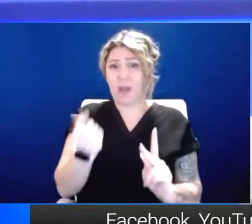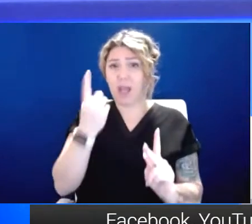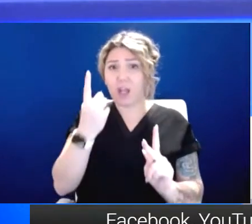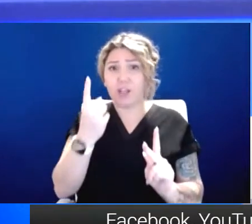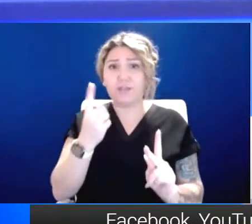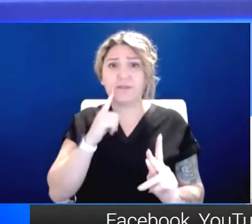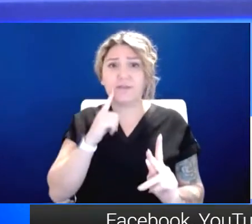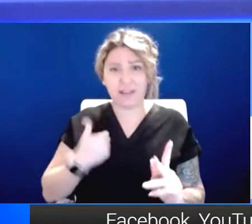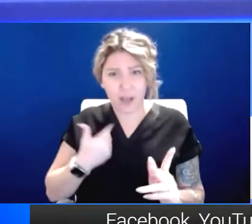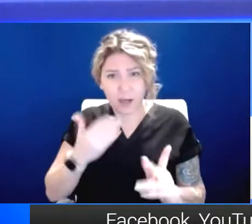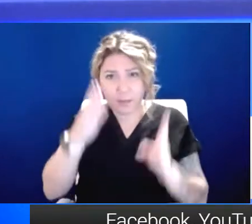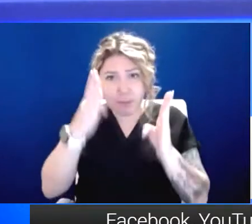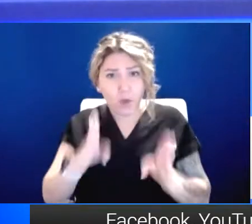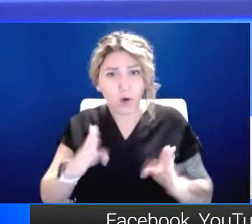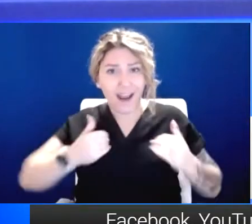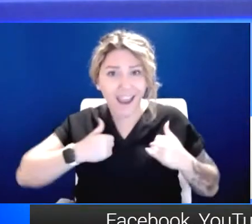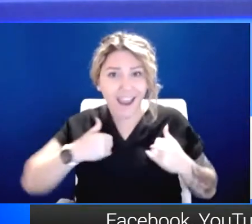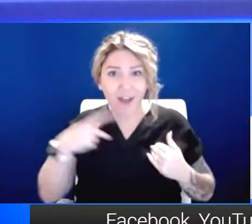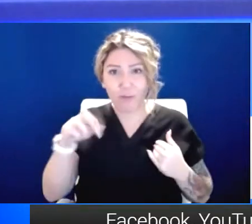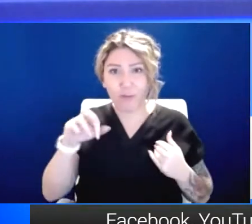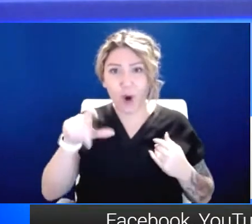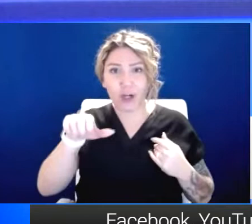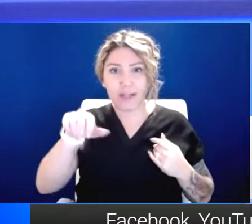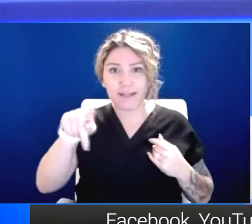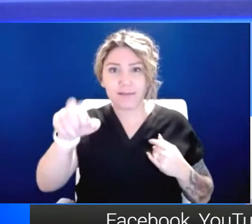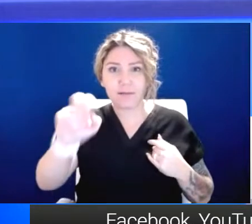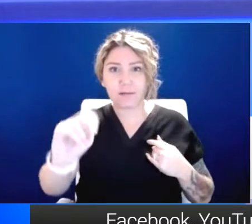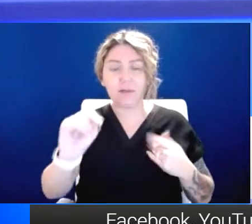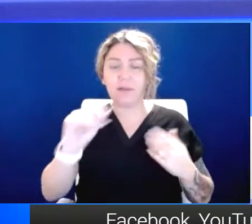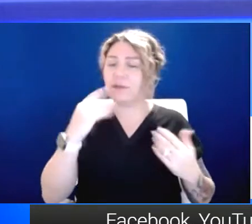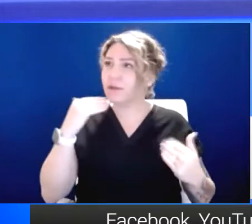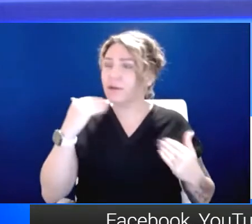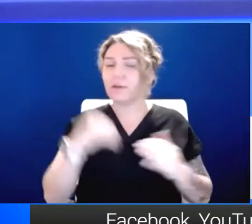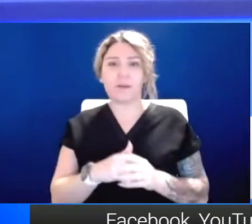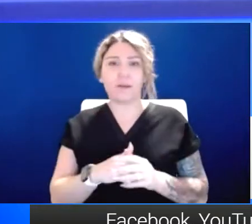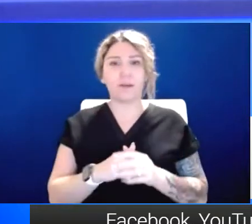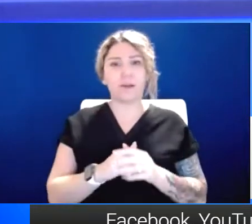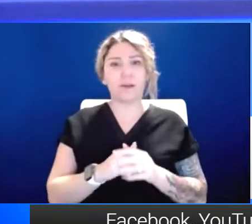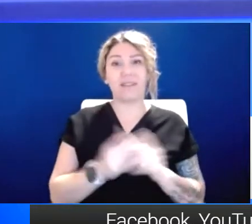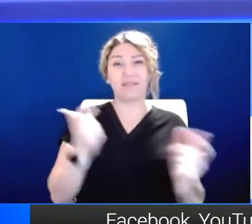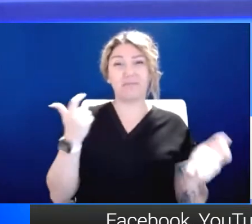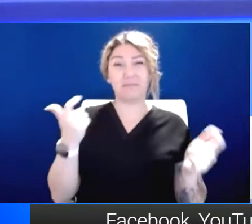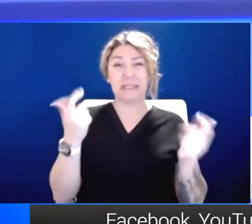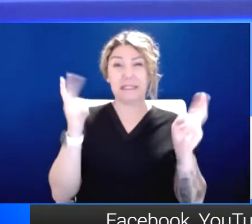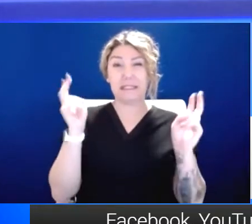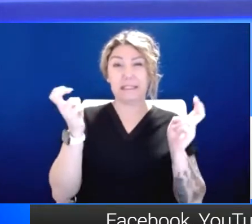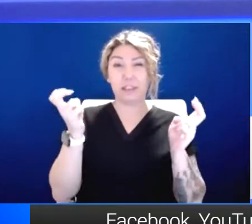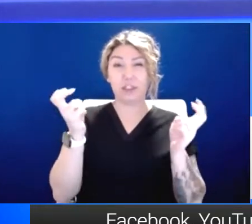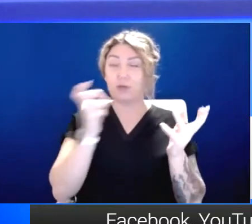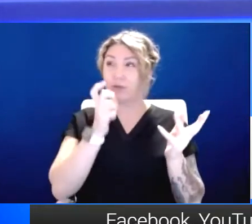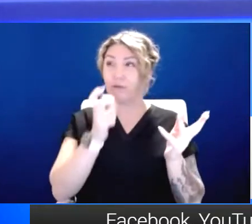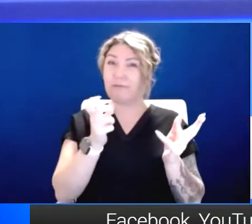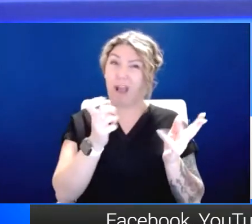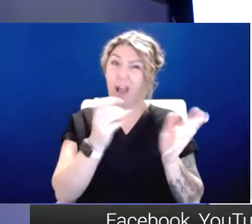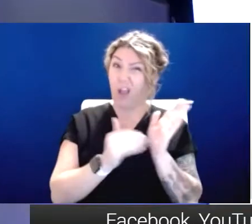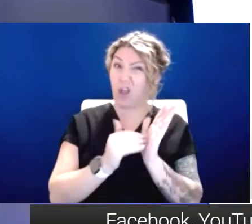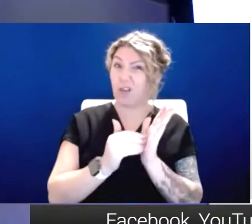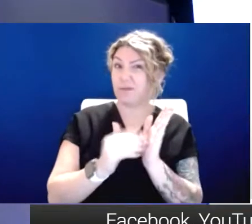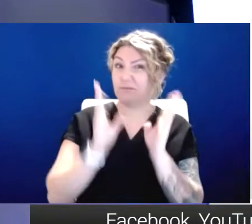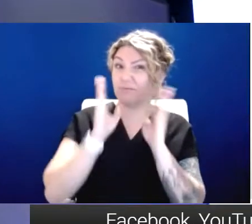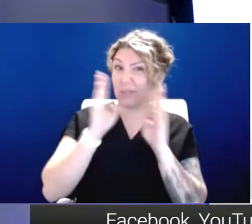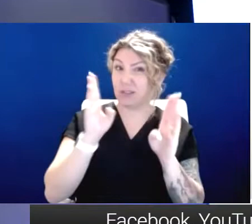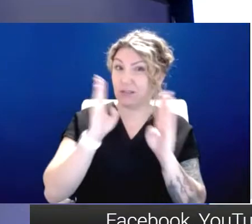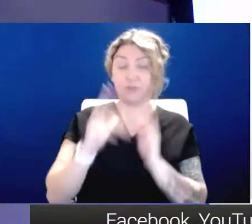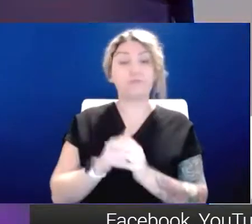can have Parkinson's disease. And it really is also a big issue that we often don't pay enough attention to. I want to get to some